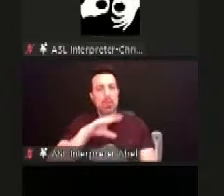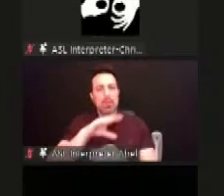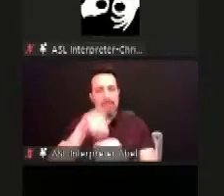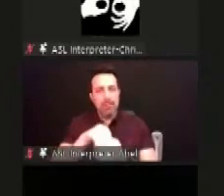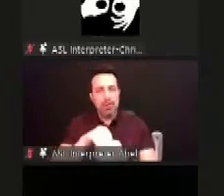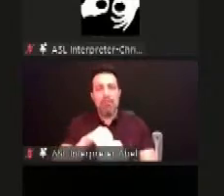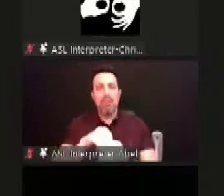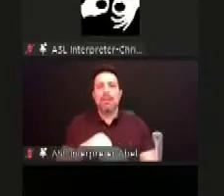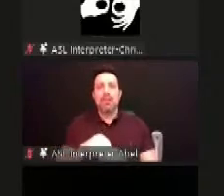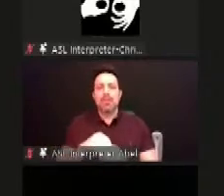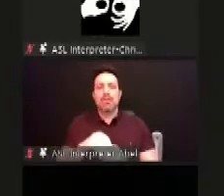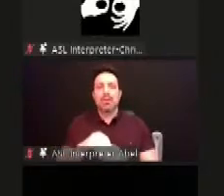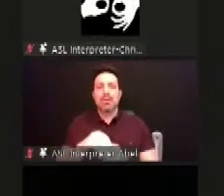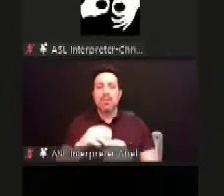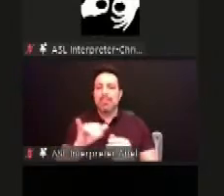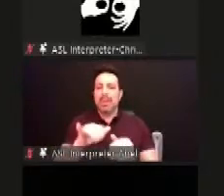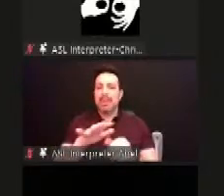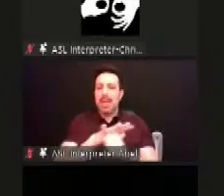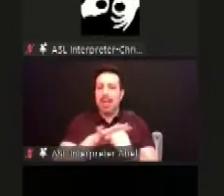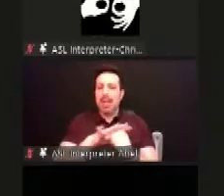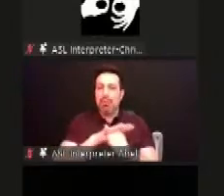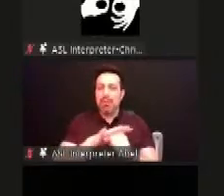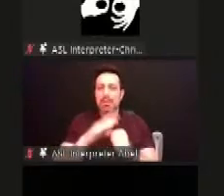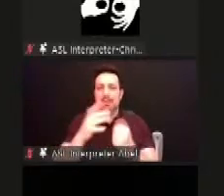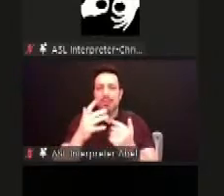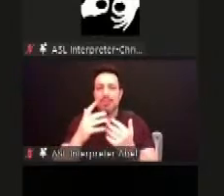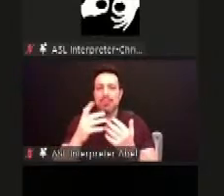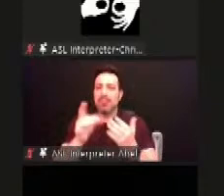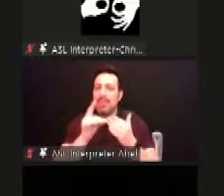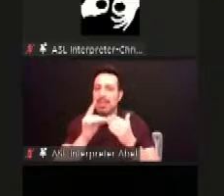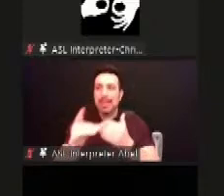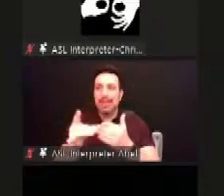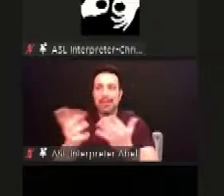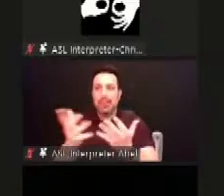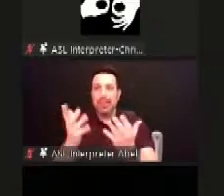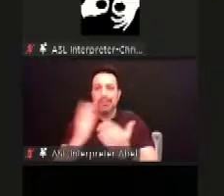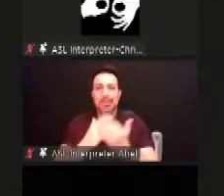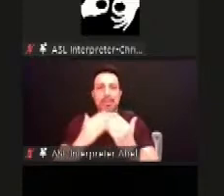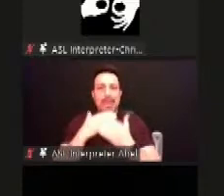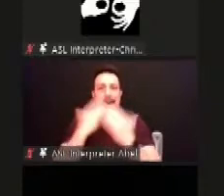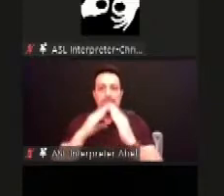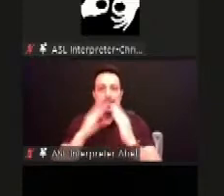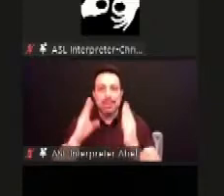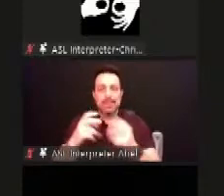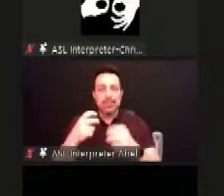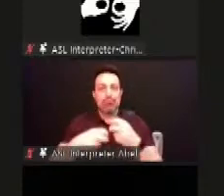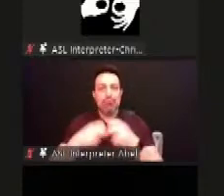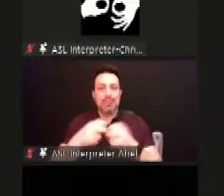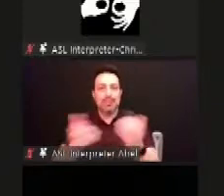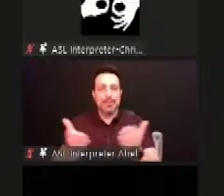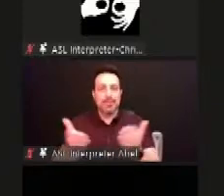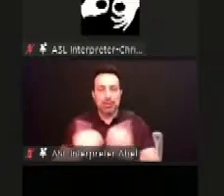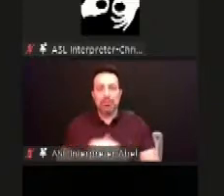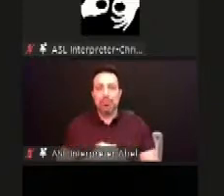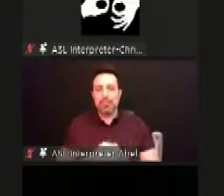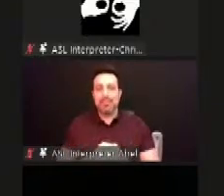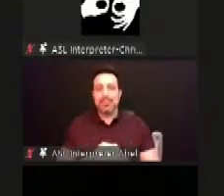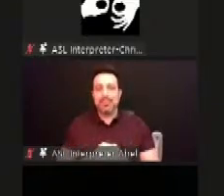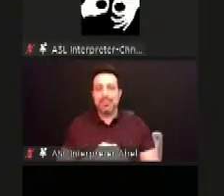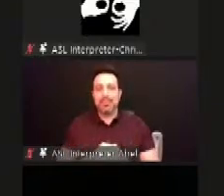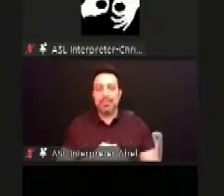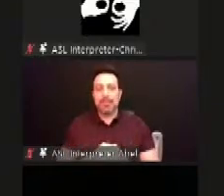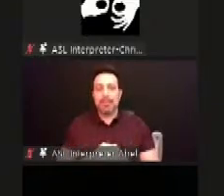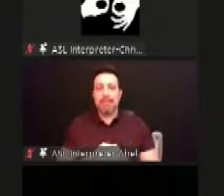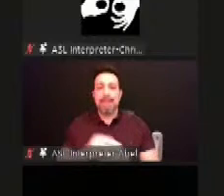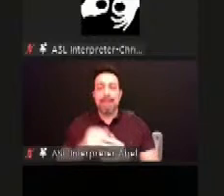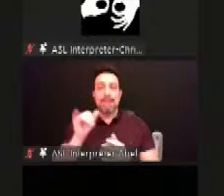in the areas that are really leading to some of the houseless crisis and homeless crisis out here. Which leads me to my facility.